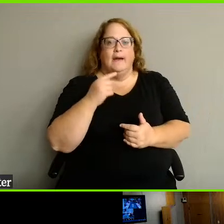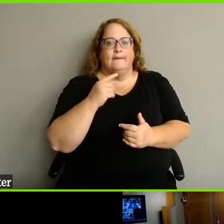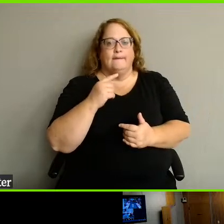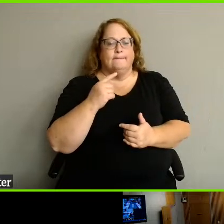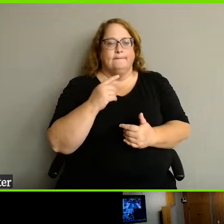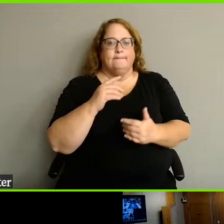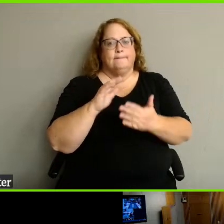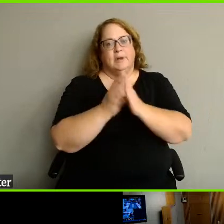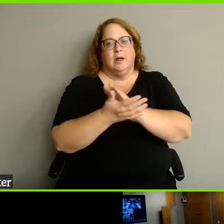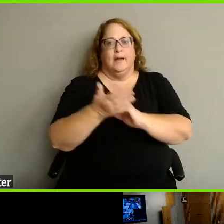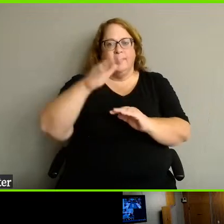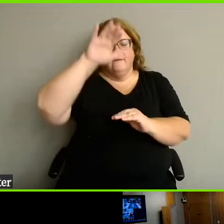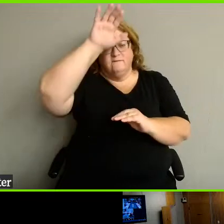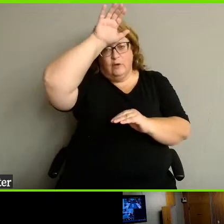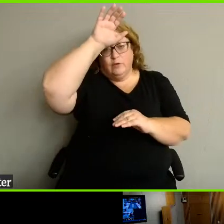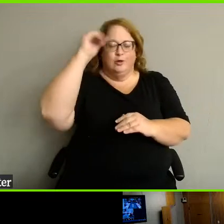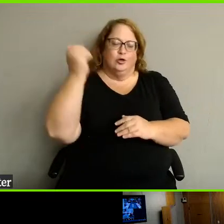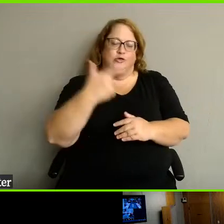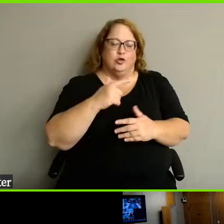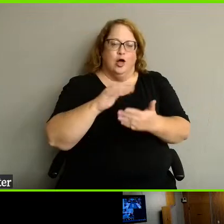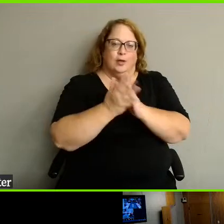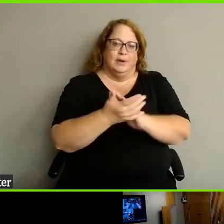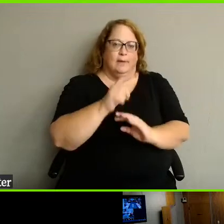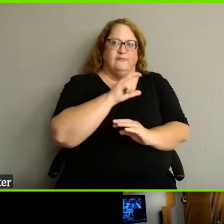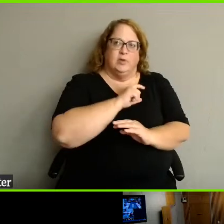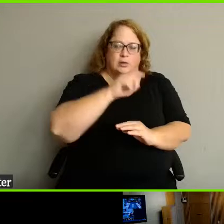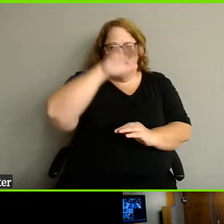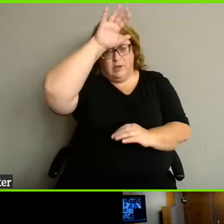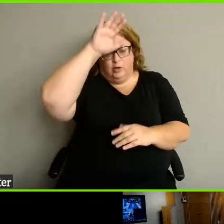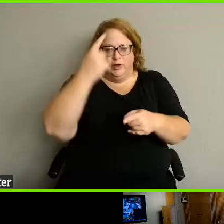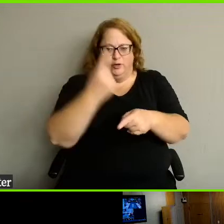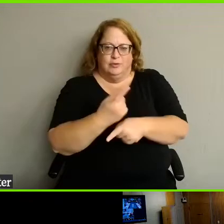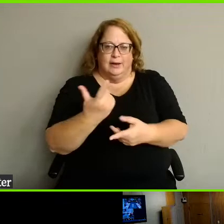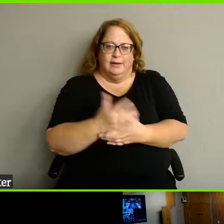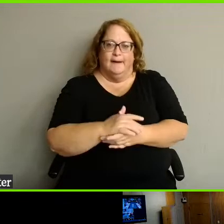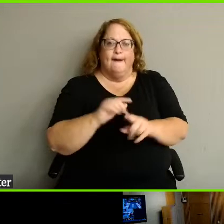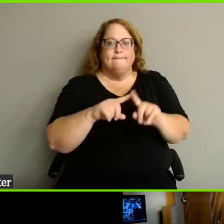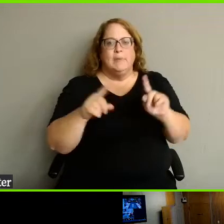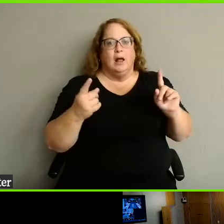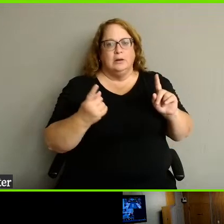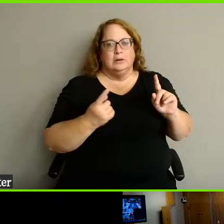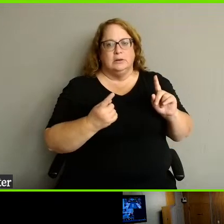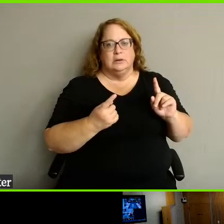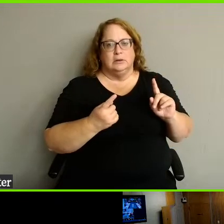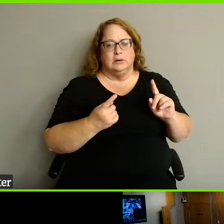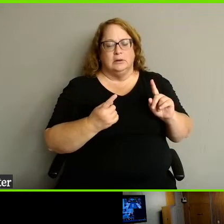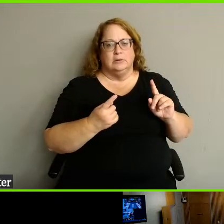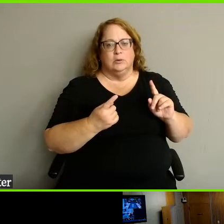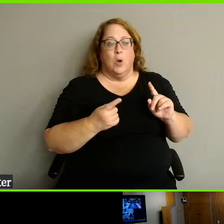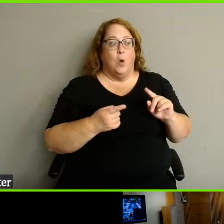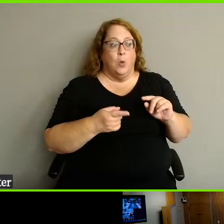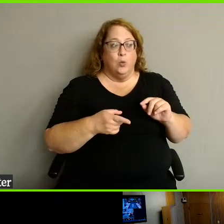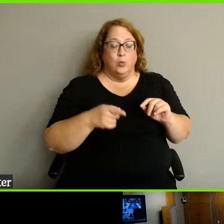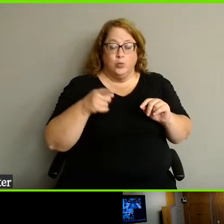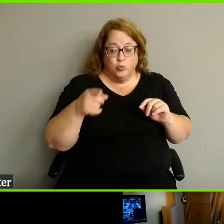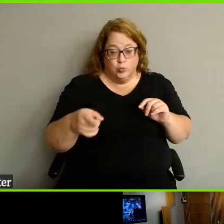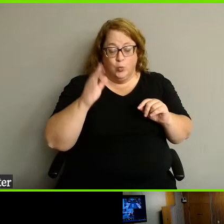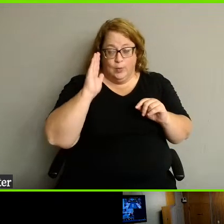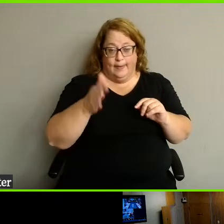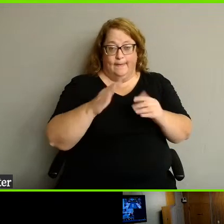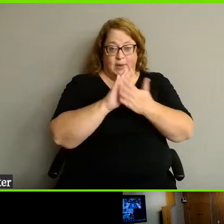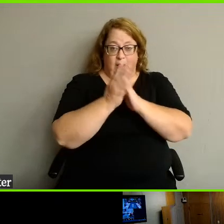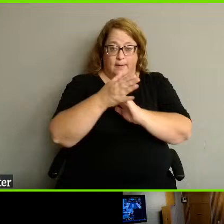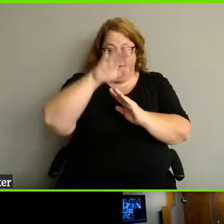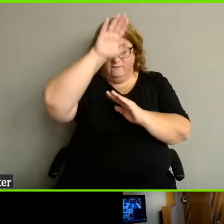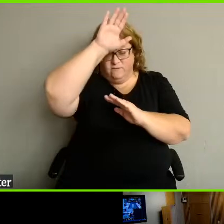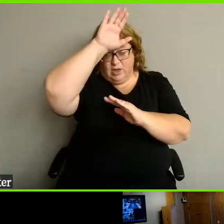a firefighter, because we're all going to be firefighters, right? But it wasn't so, you're going to be a firefighter,